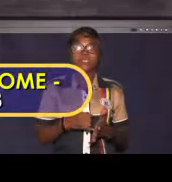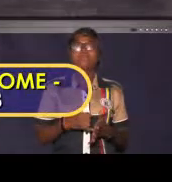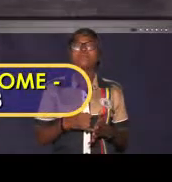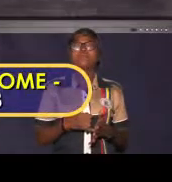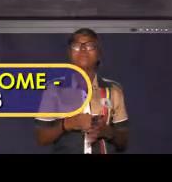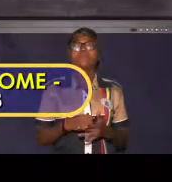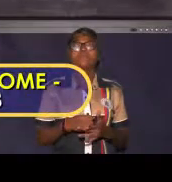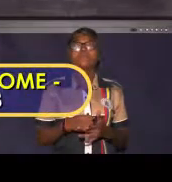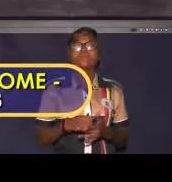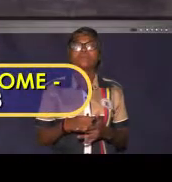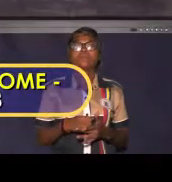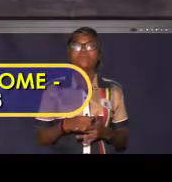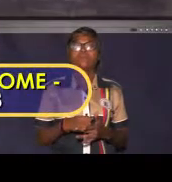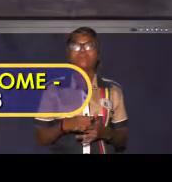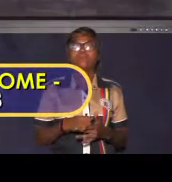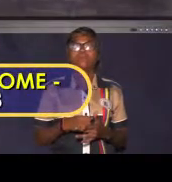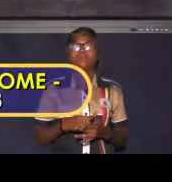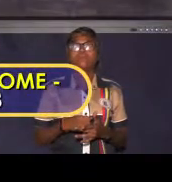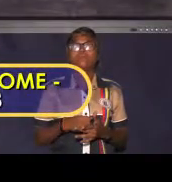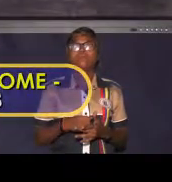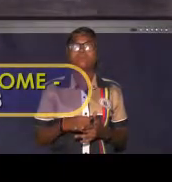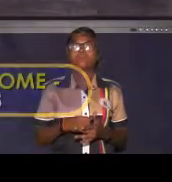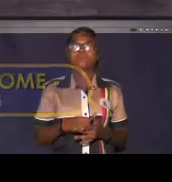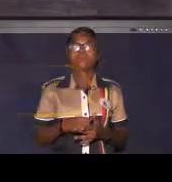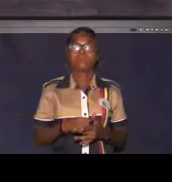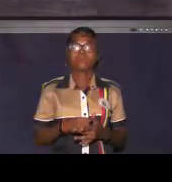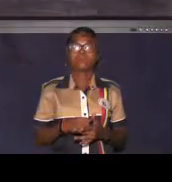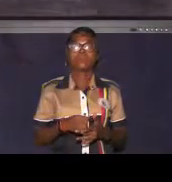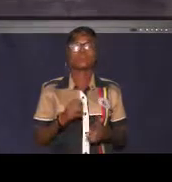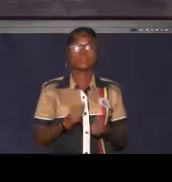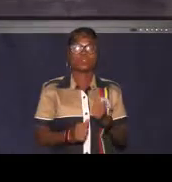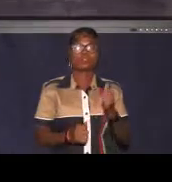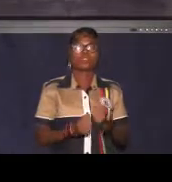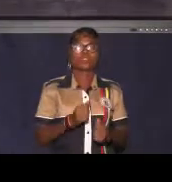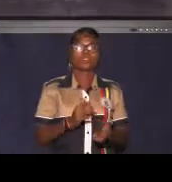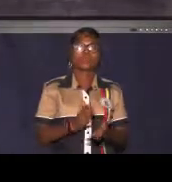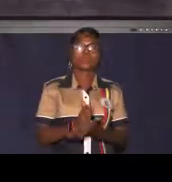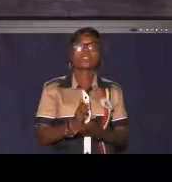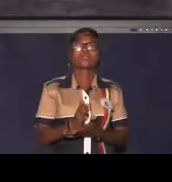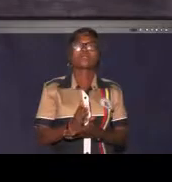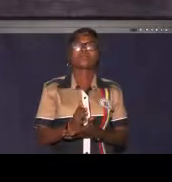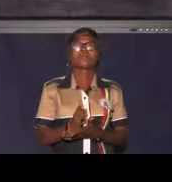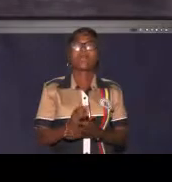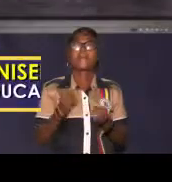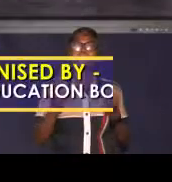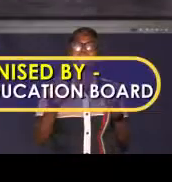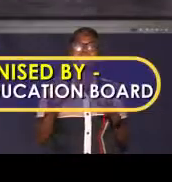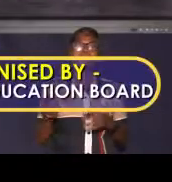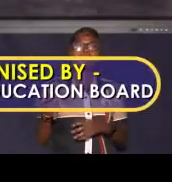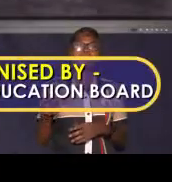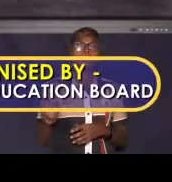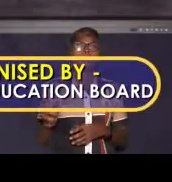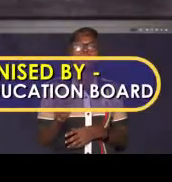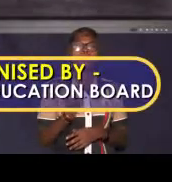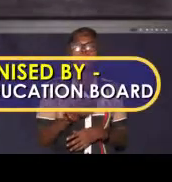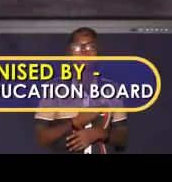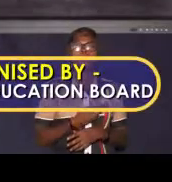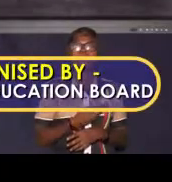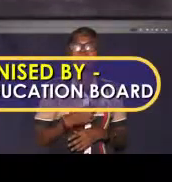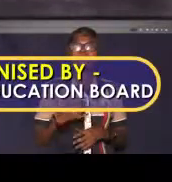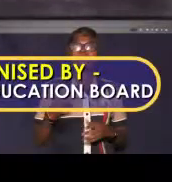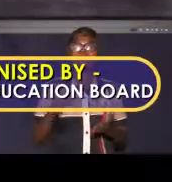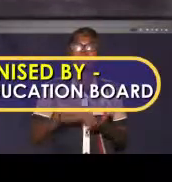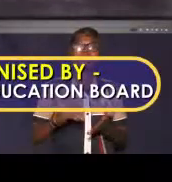one do you think is correct? Don't mention or don't mention it. Many of us